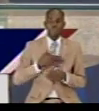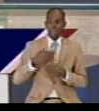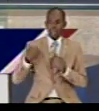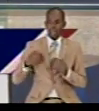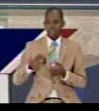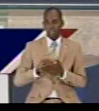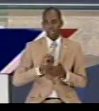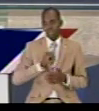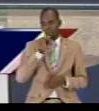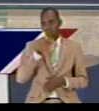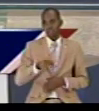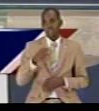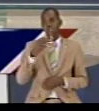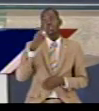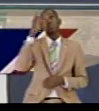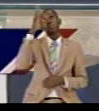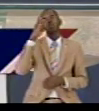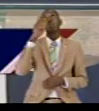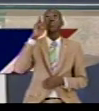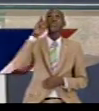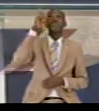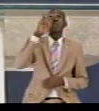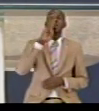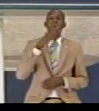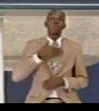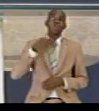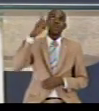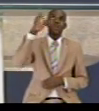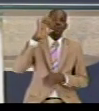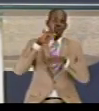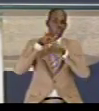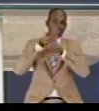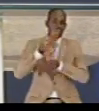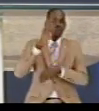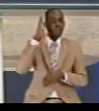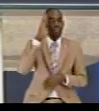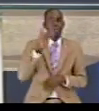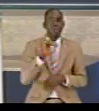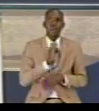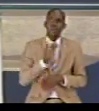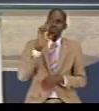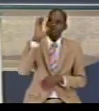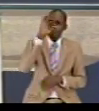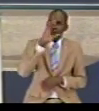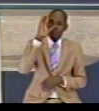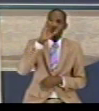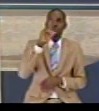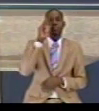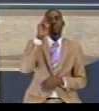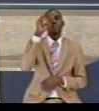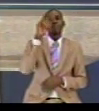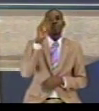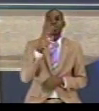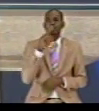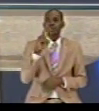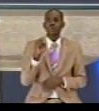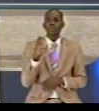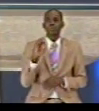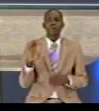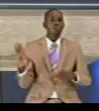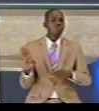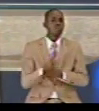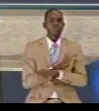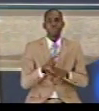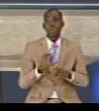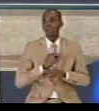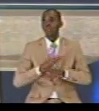God. Early will I seek thee. Are you so busy in your life that you say, I don't have time for